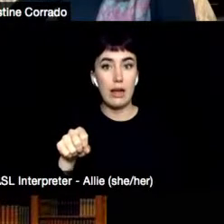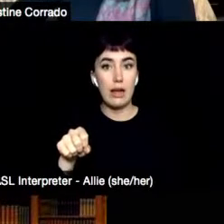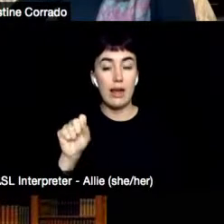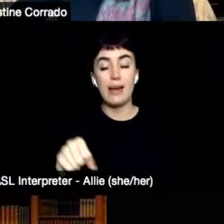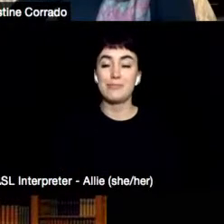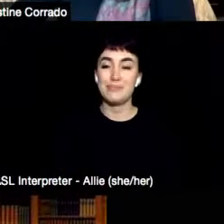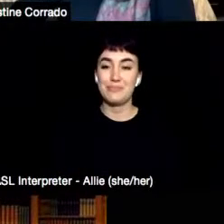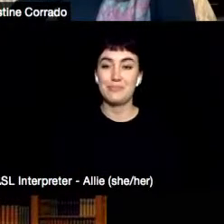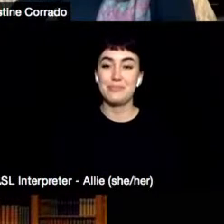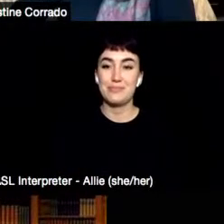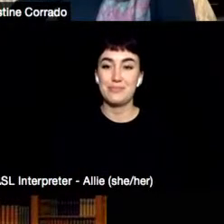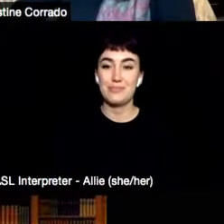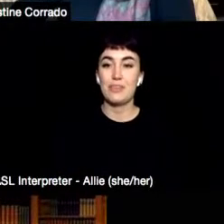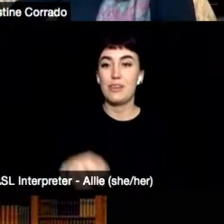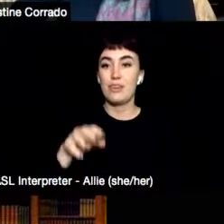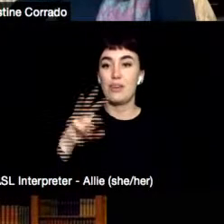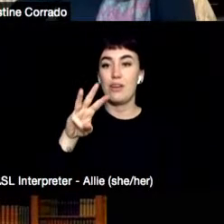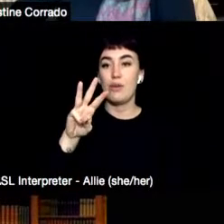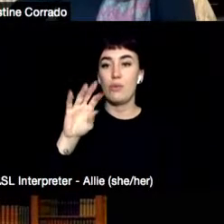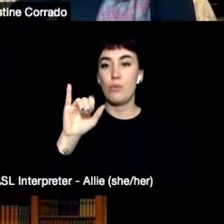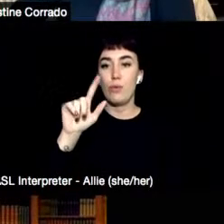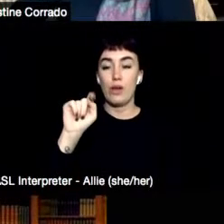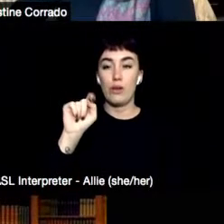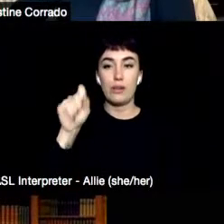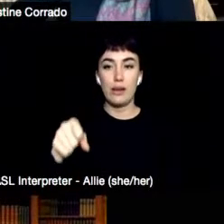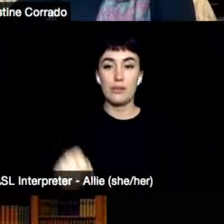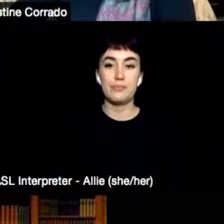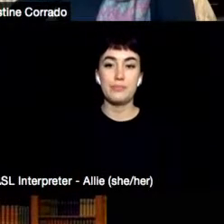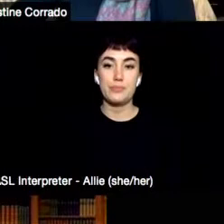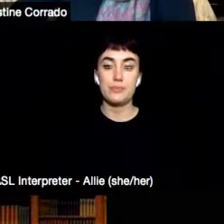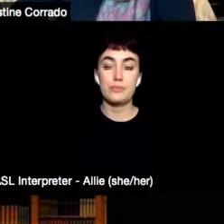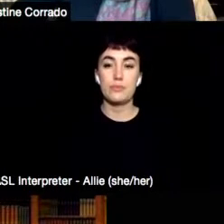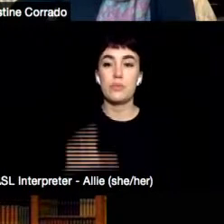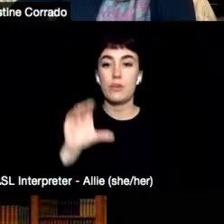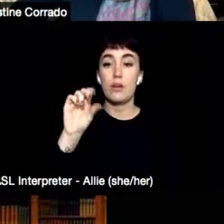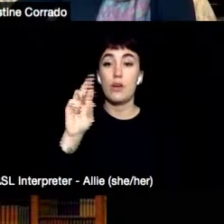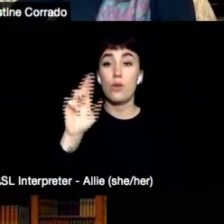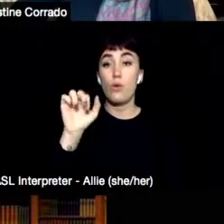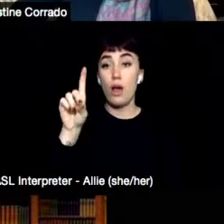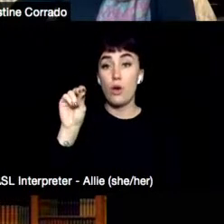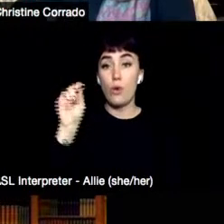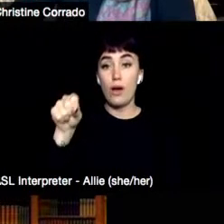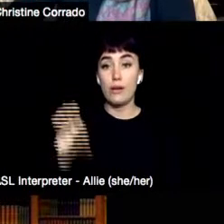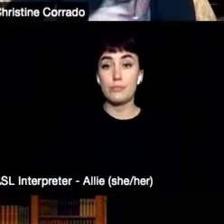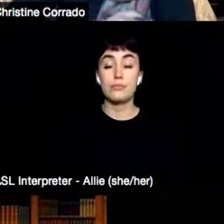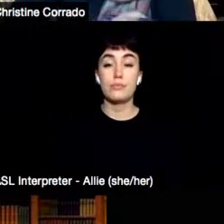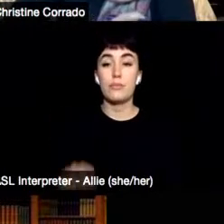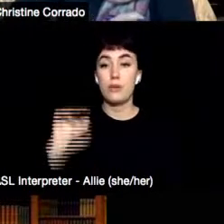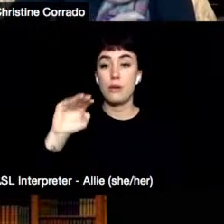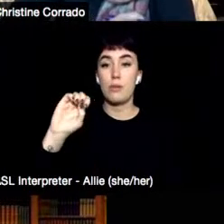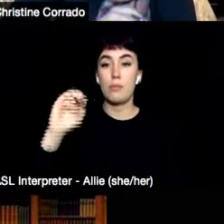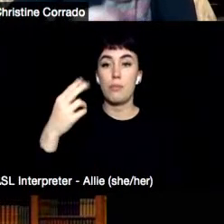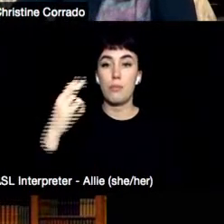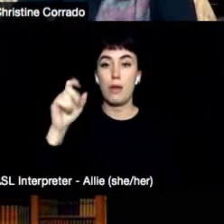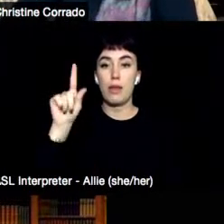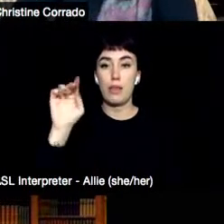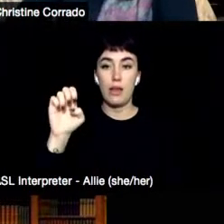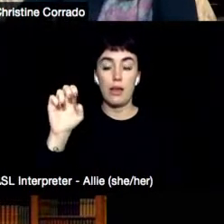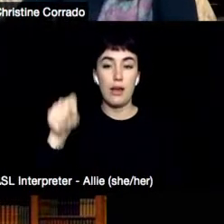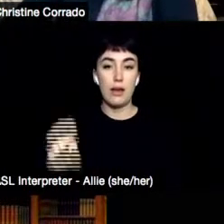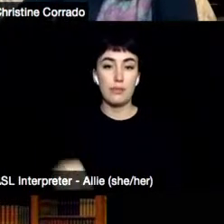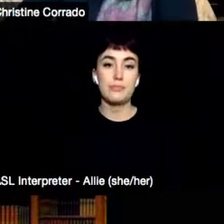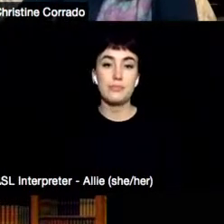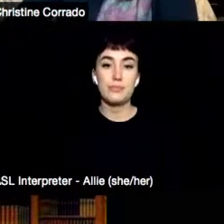Aye. Councilmember Wilt, Aye. Councilmember Corrado, Aye. Supervisor Maley.